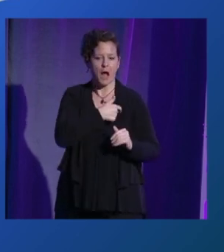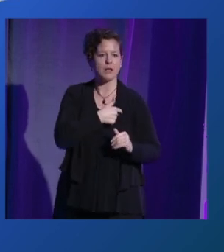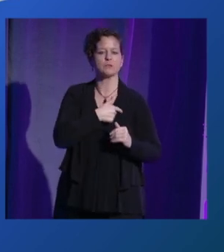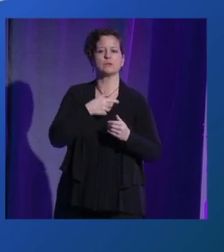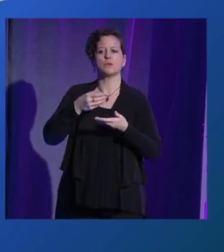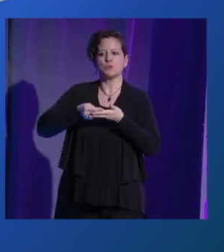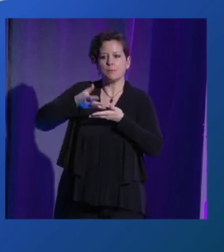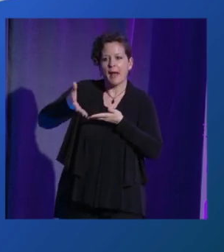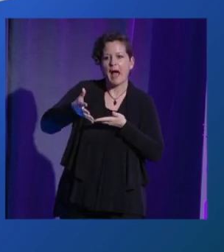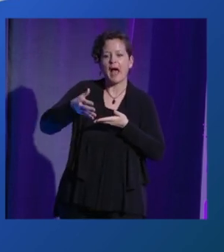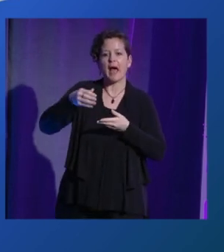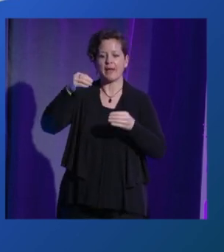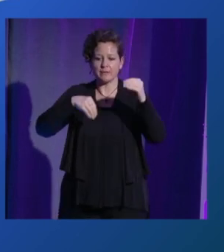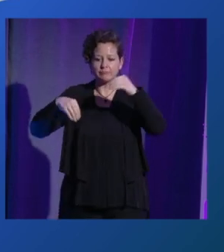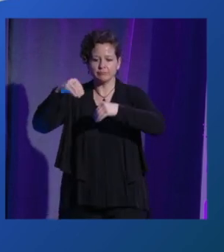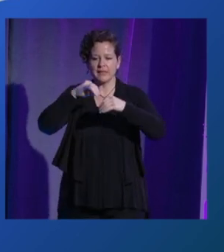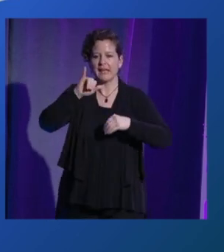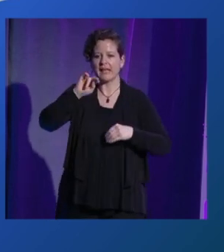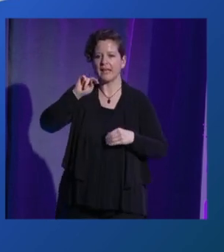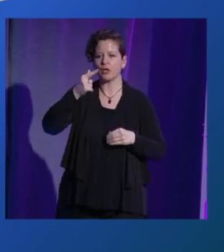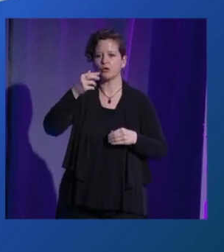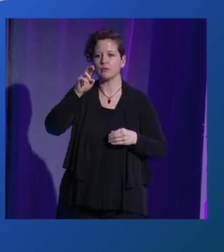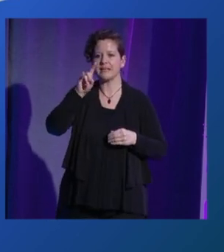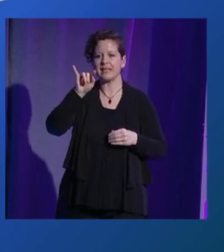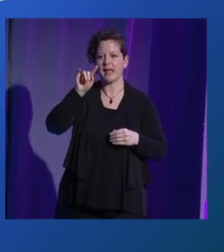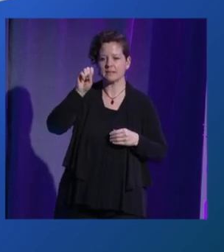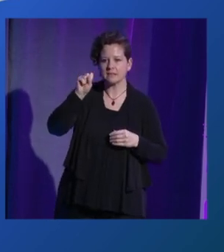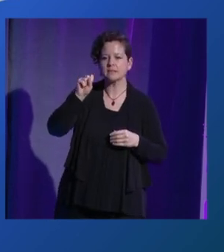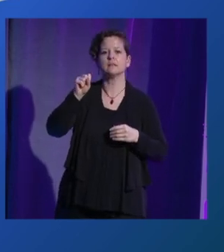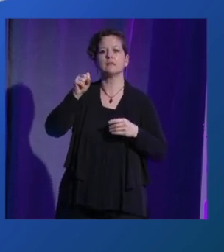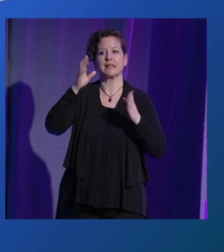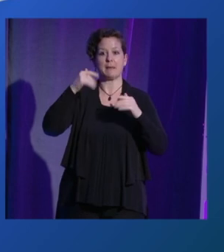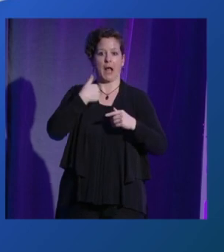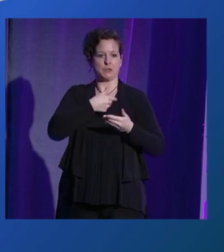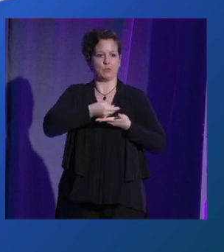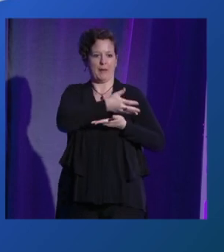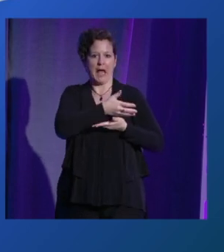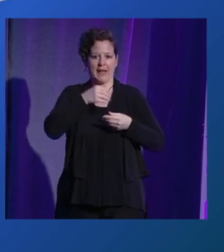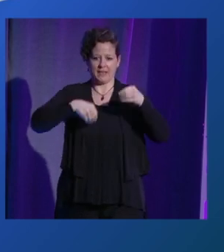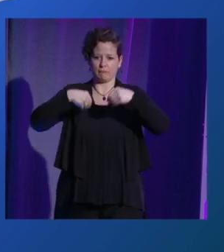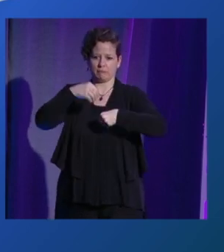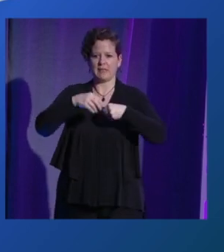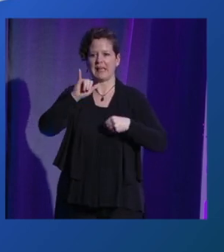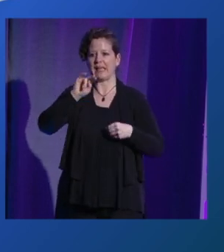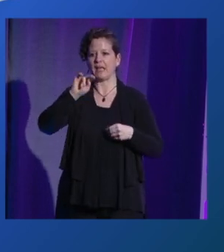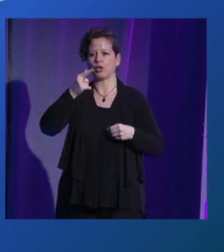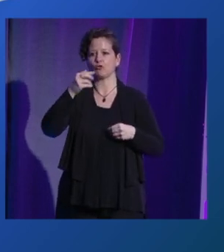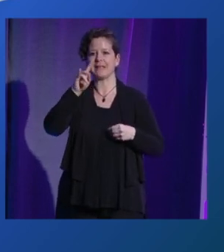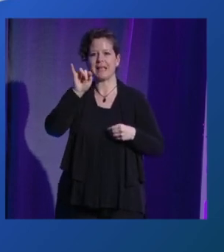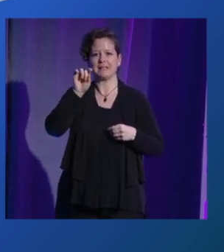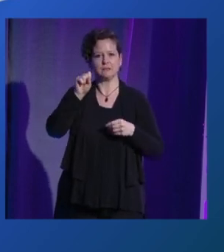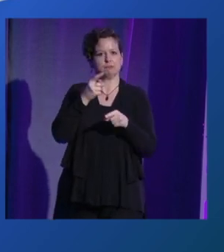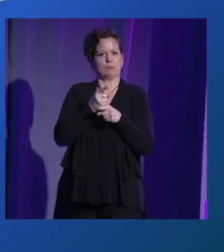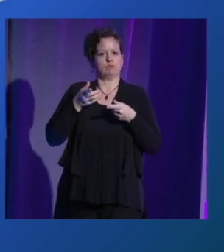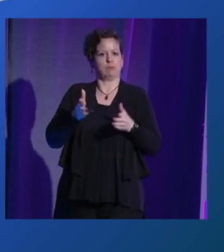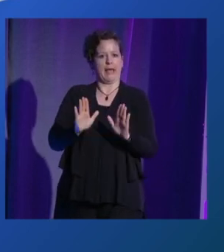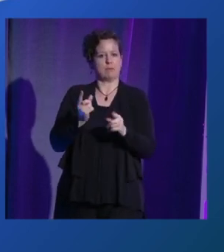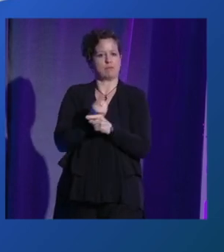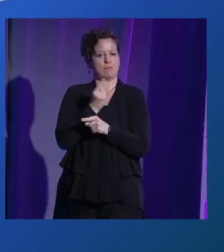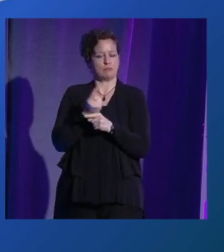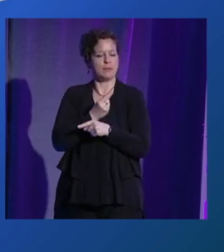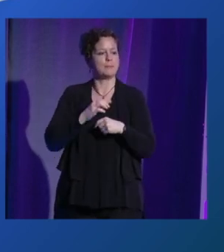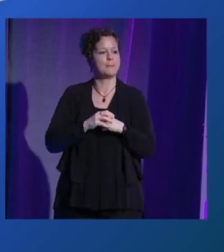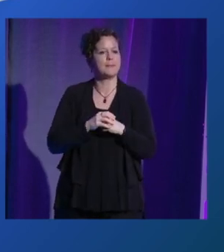buy the ingredients that they're ultimately buying from us in in the right way it's it's not okay to indiscriminately uh Source